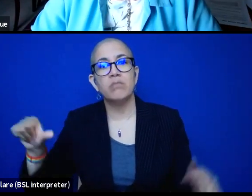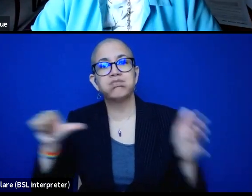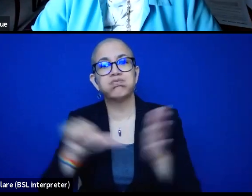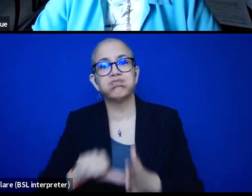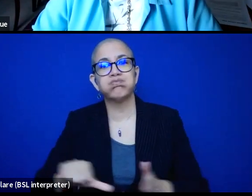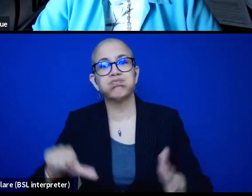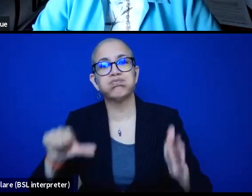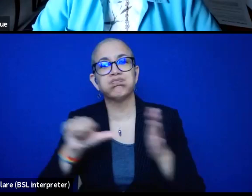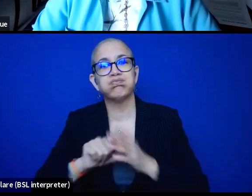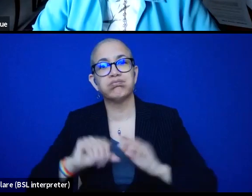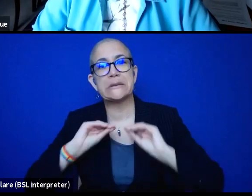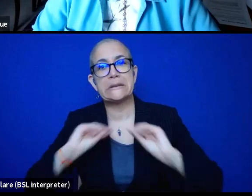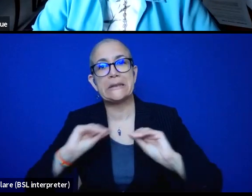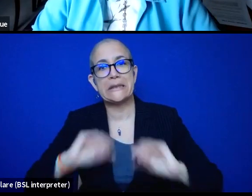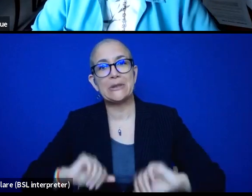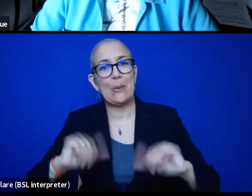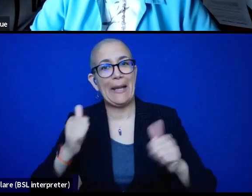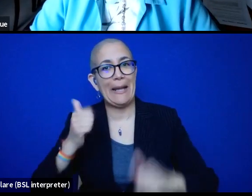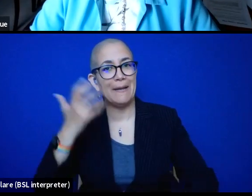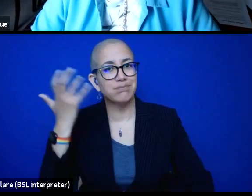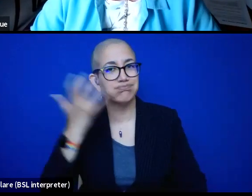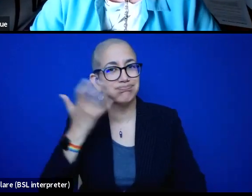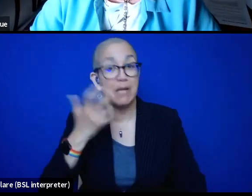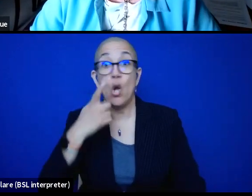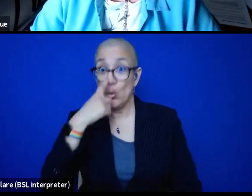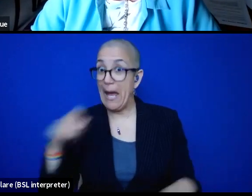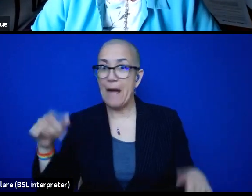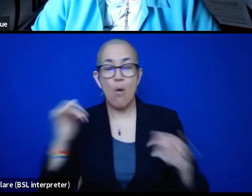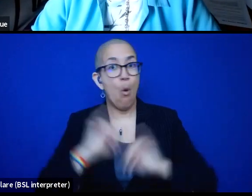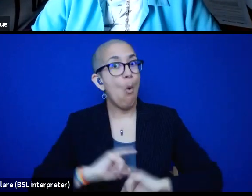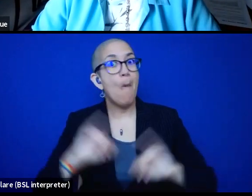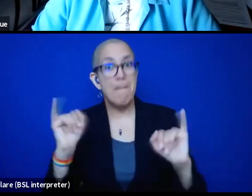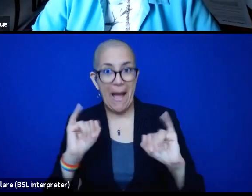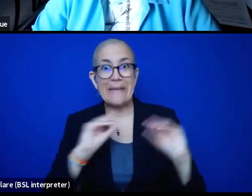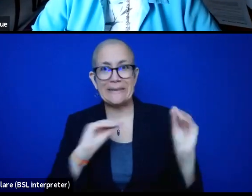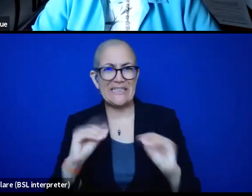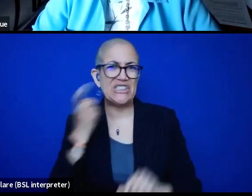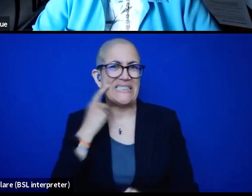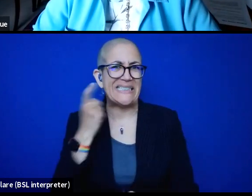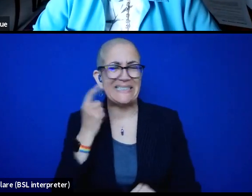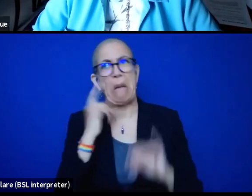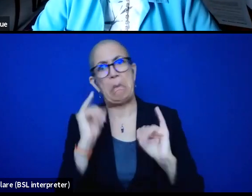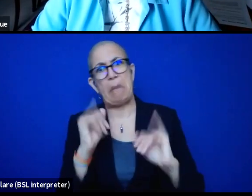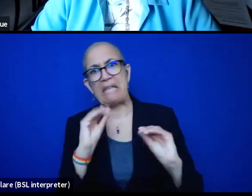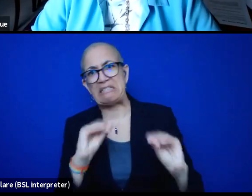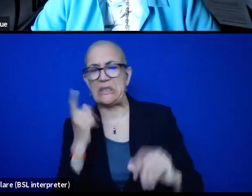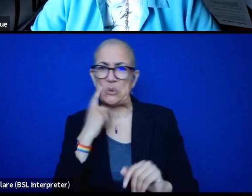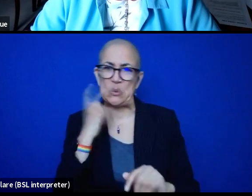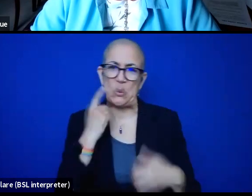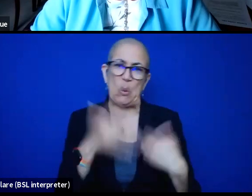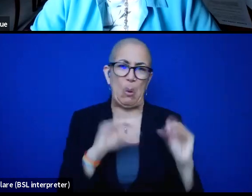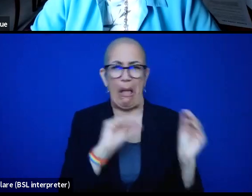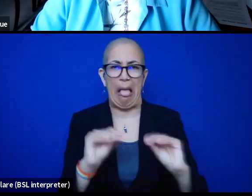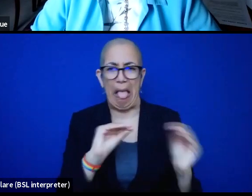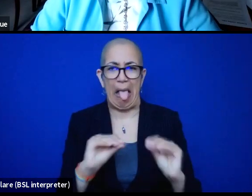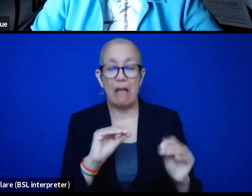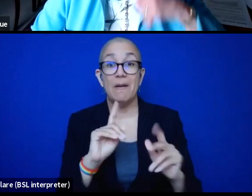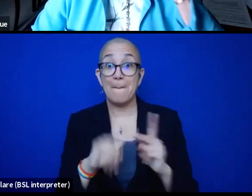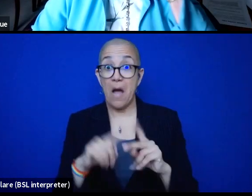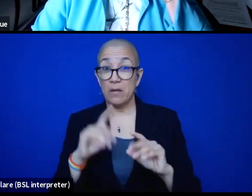job really well. And you can do it easily, very badly. You can do any job badly, easily, but to do teaching well is a real